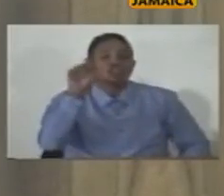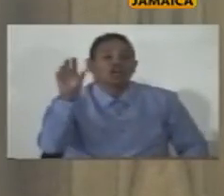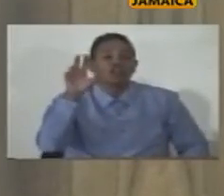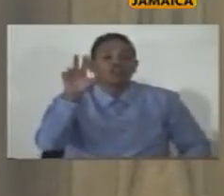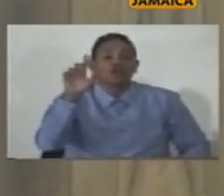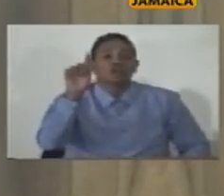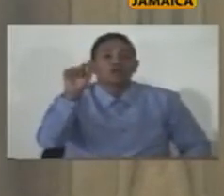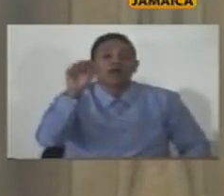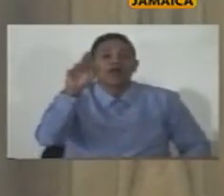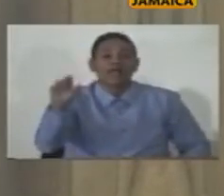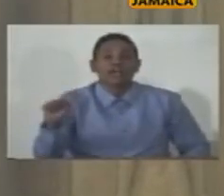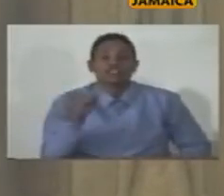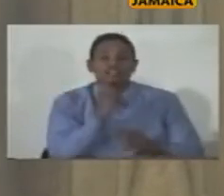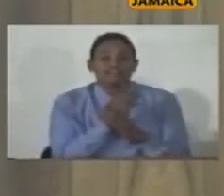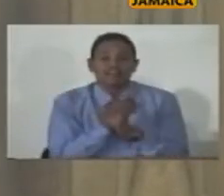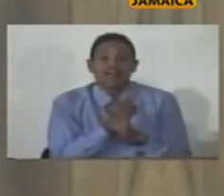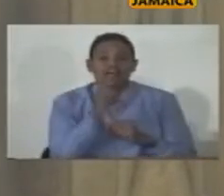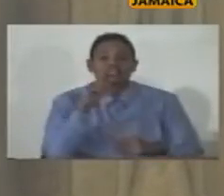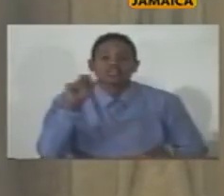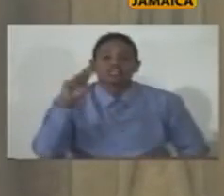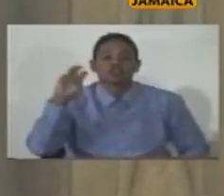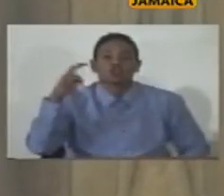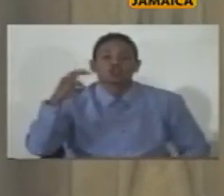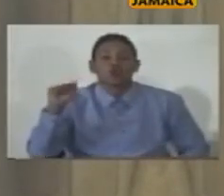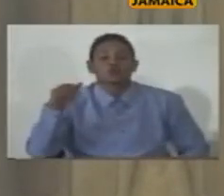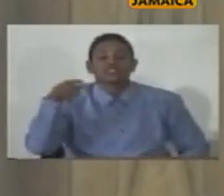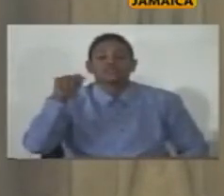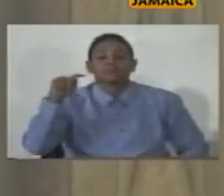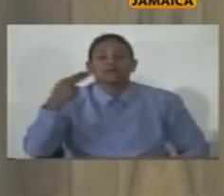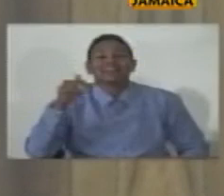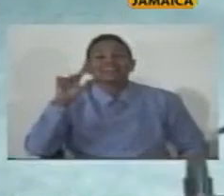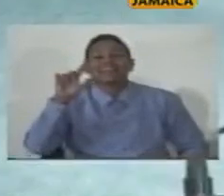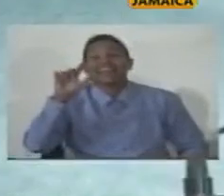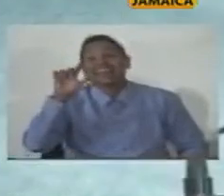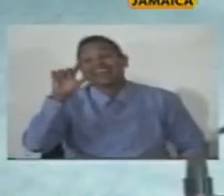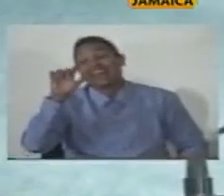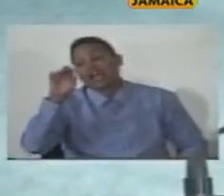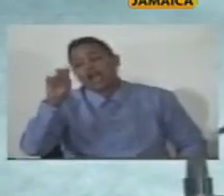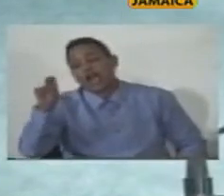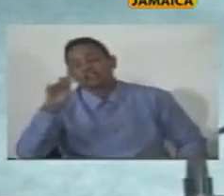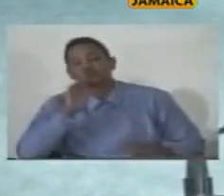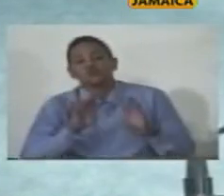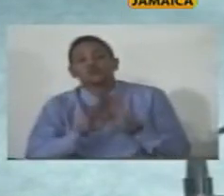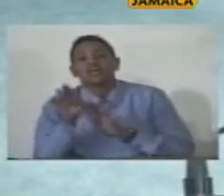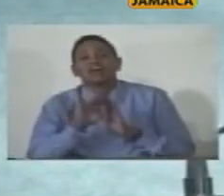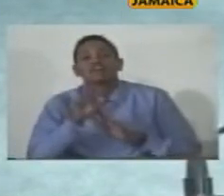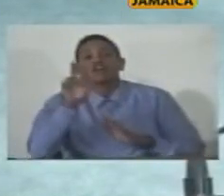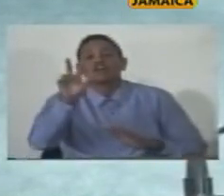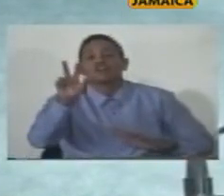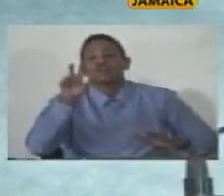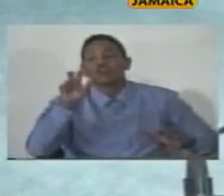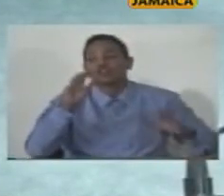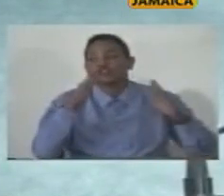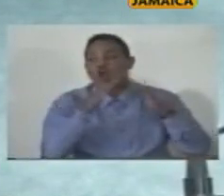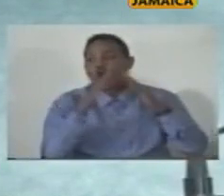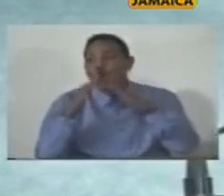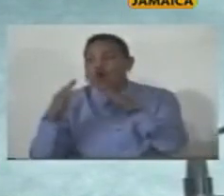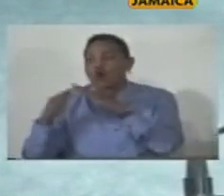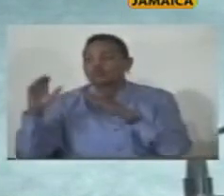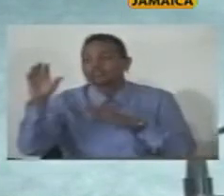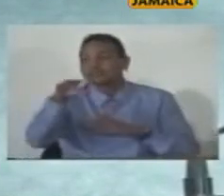131 acres of land at Norwich Pacific Gardens, opposite Case, to develop 300 housing